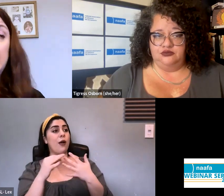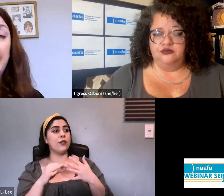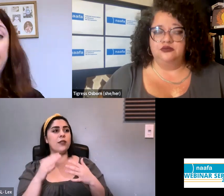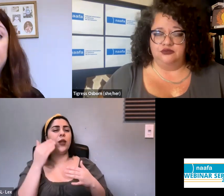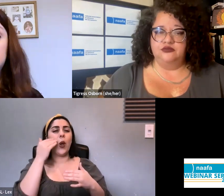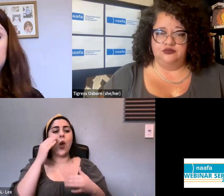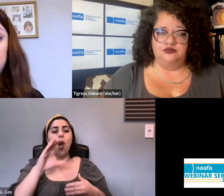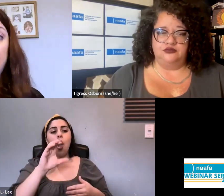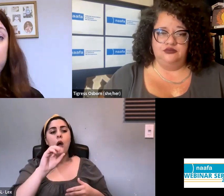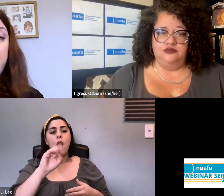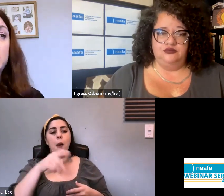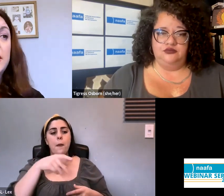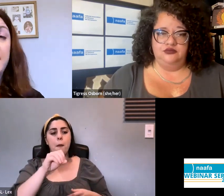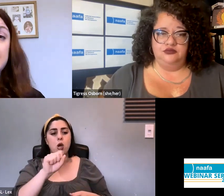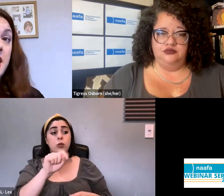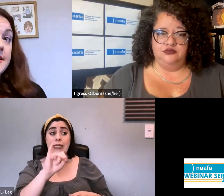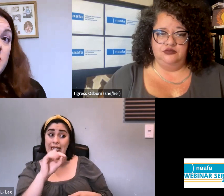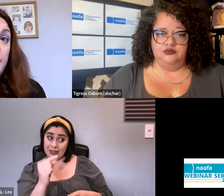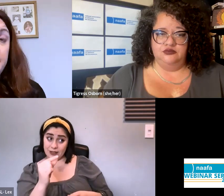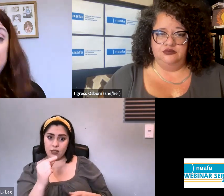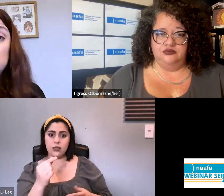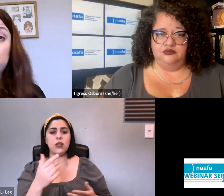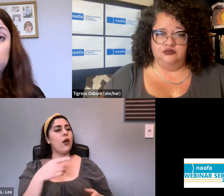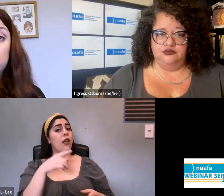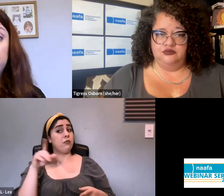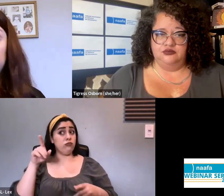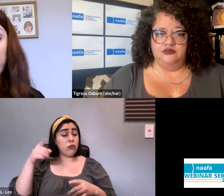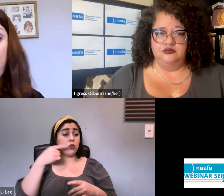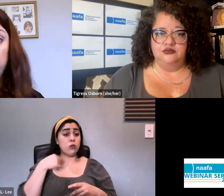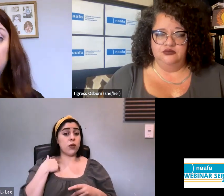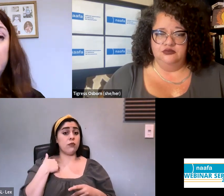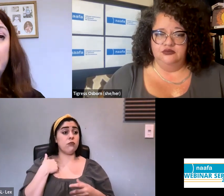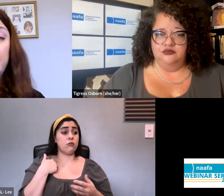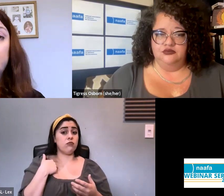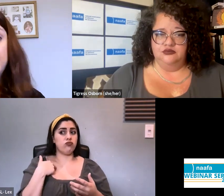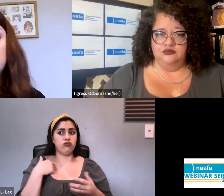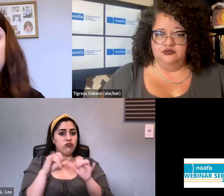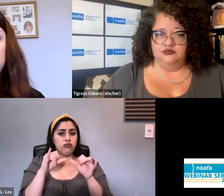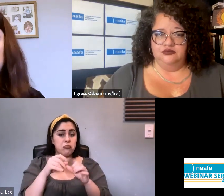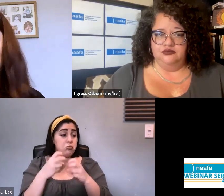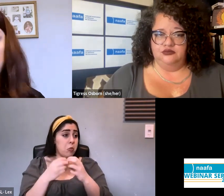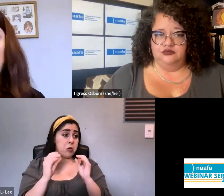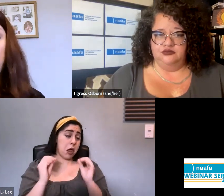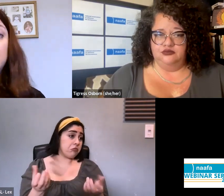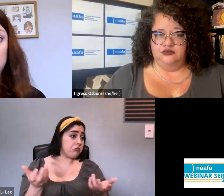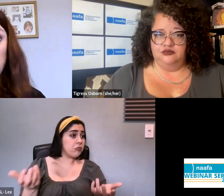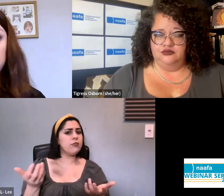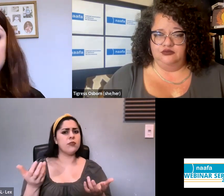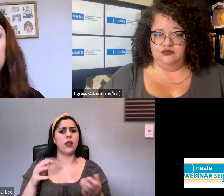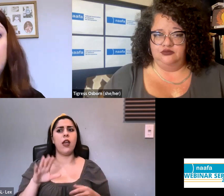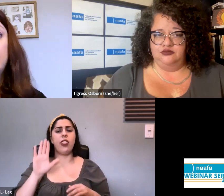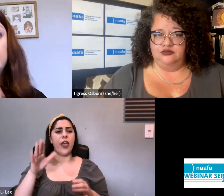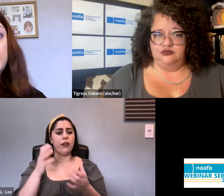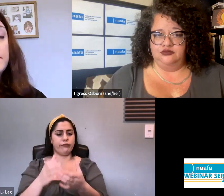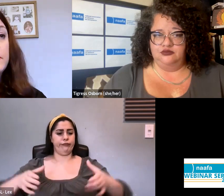composting, and they have mentioned that size is not an issue for them. Their vessels look to be quite